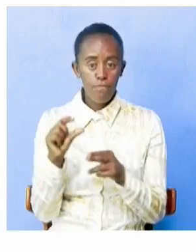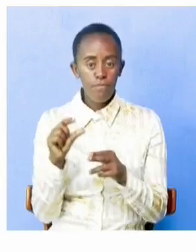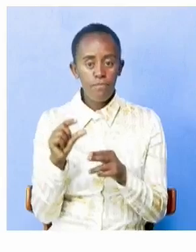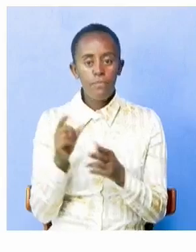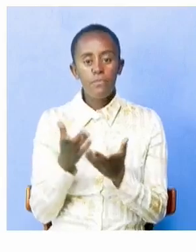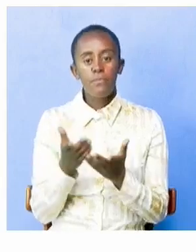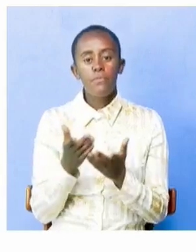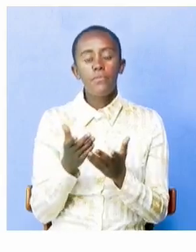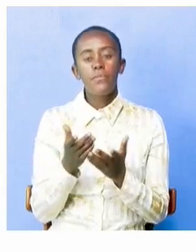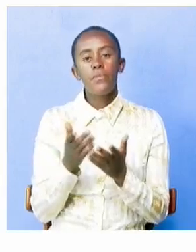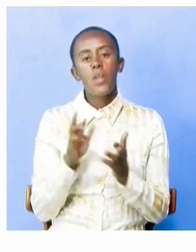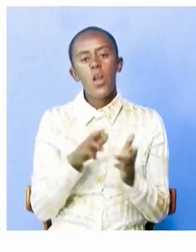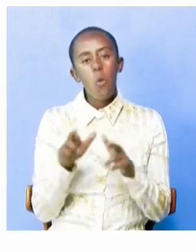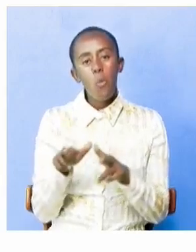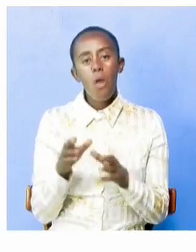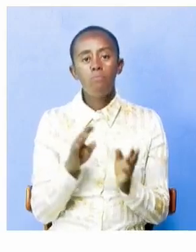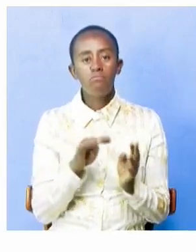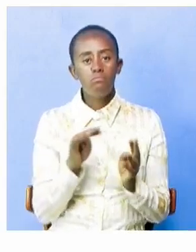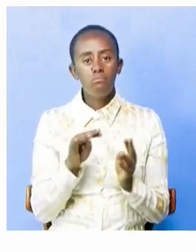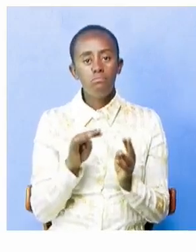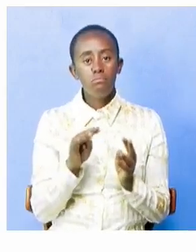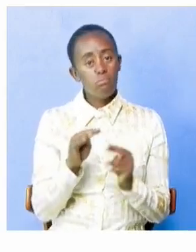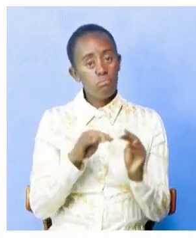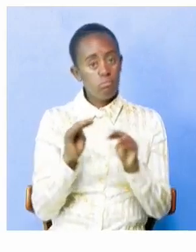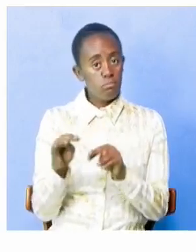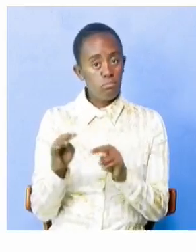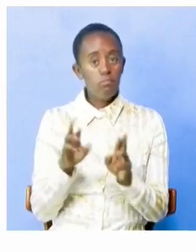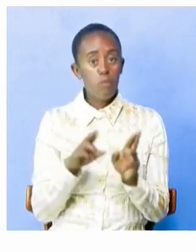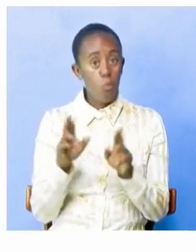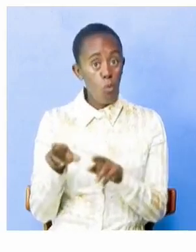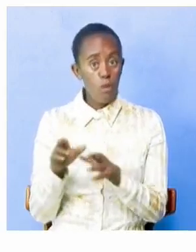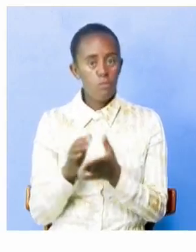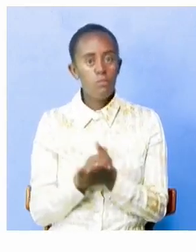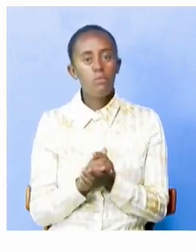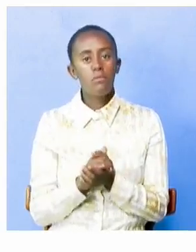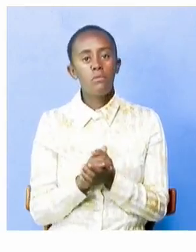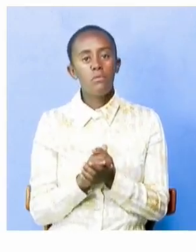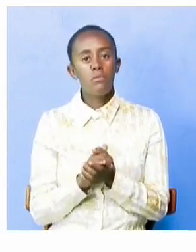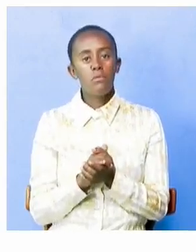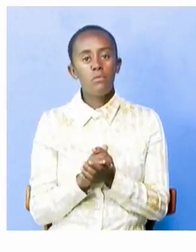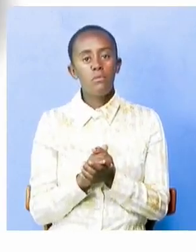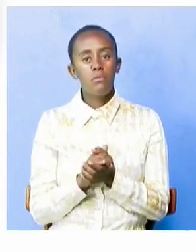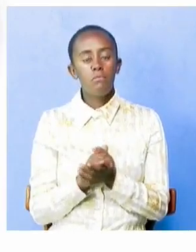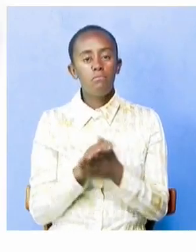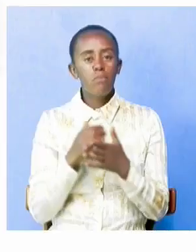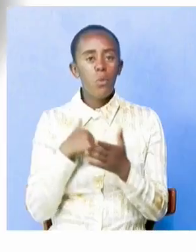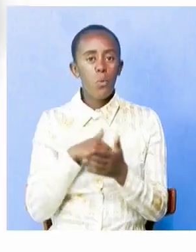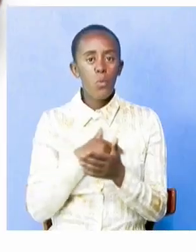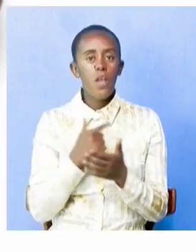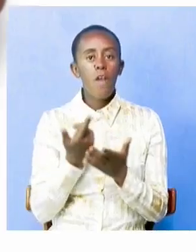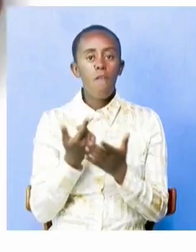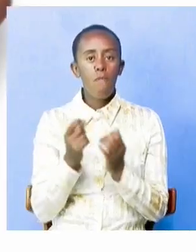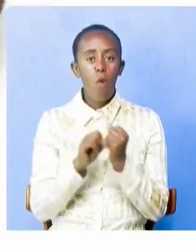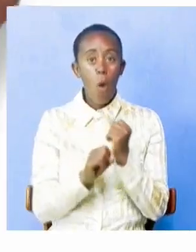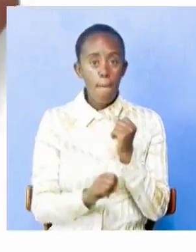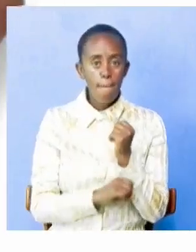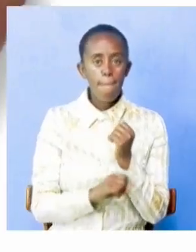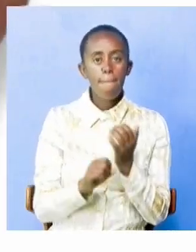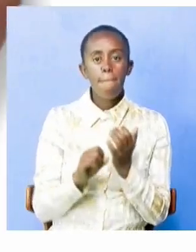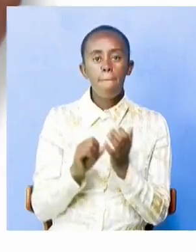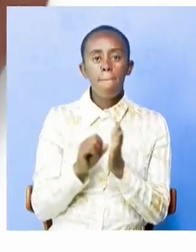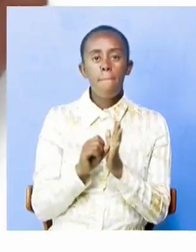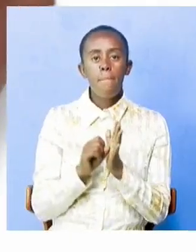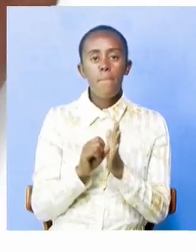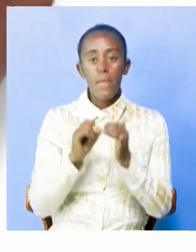if it is a regular plural noun, then when we form it, for example,